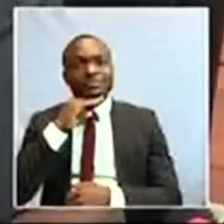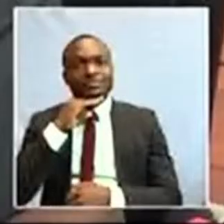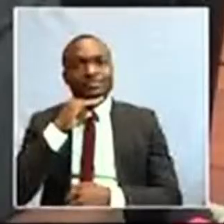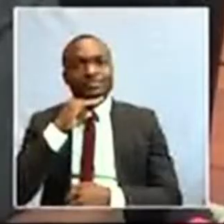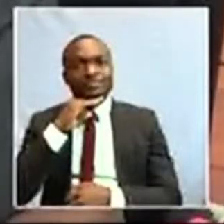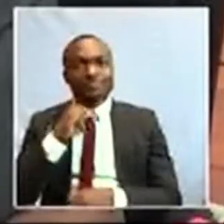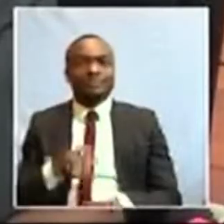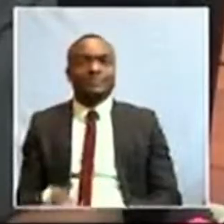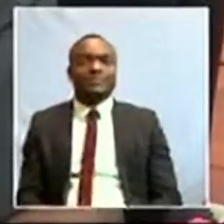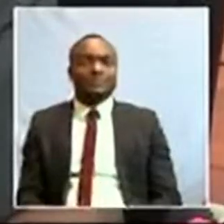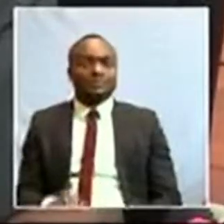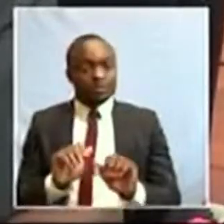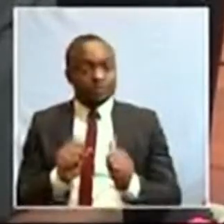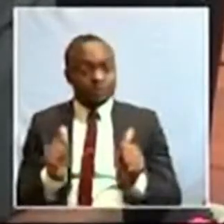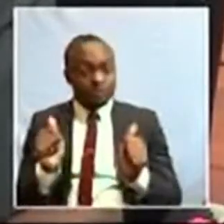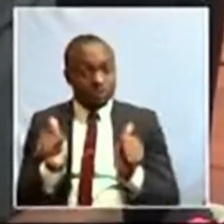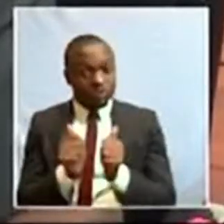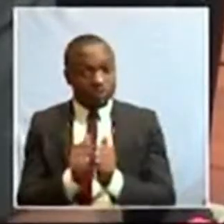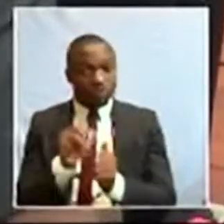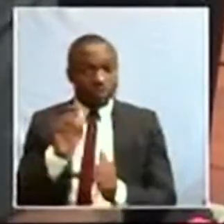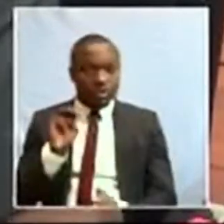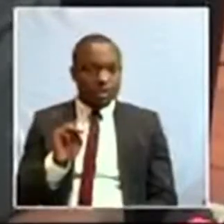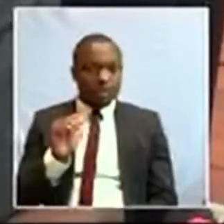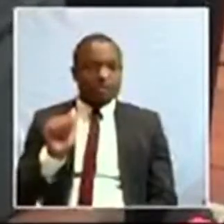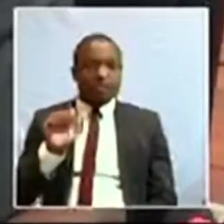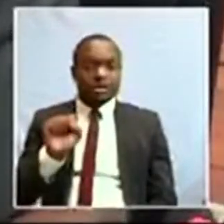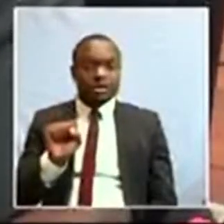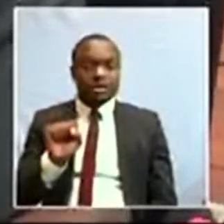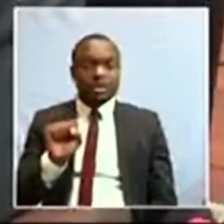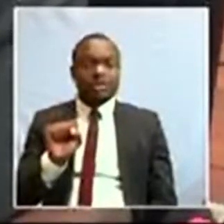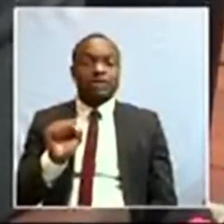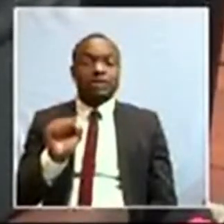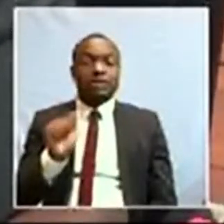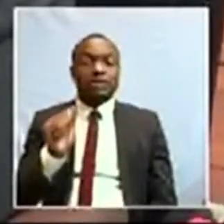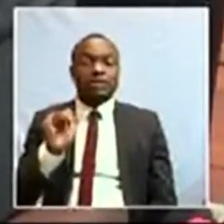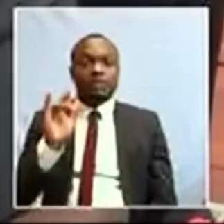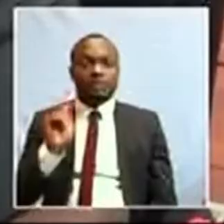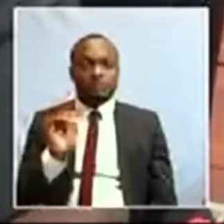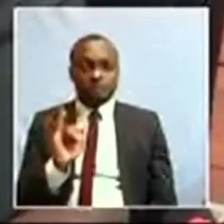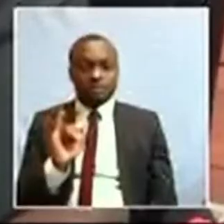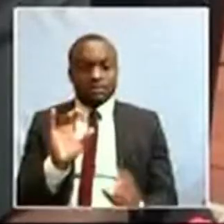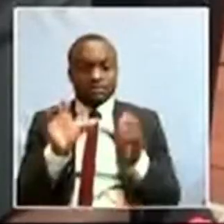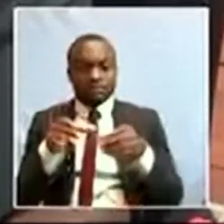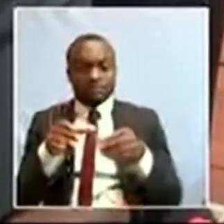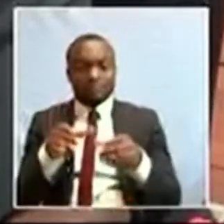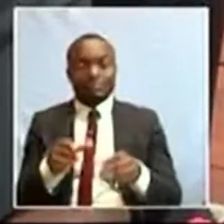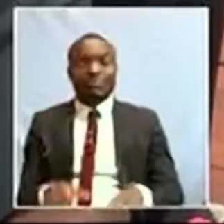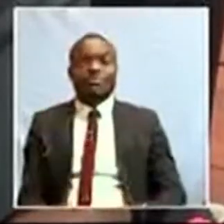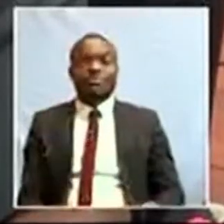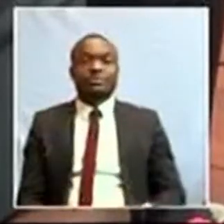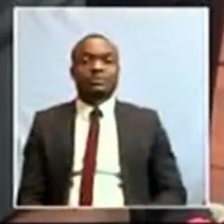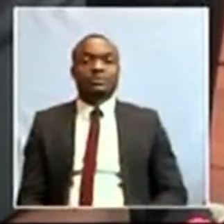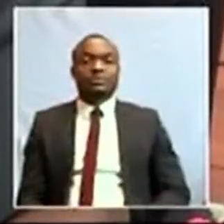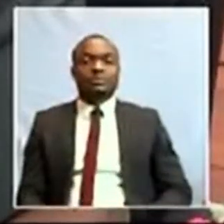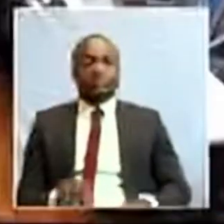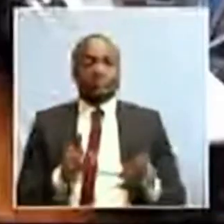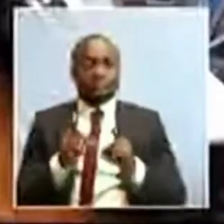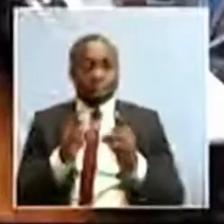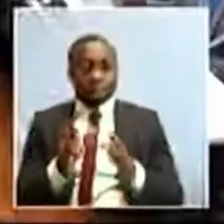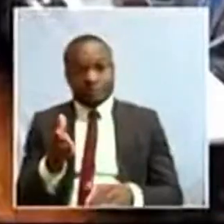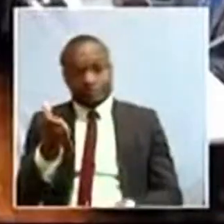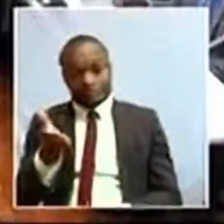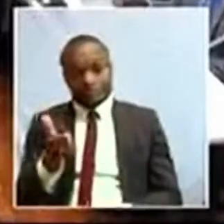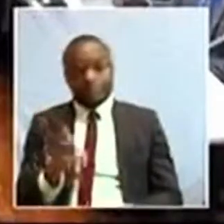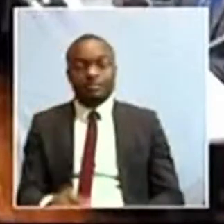attainable with the Masaiti Council. I submit, Chair. Yes. Director, you can respond